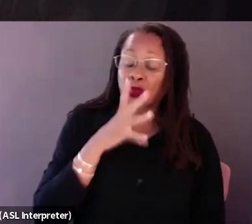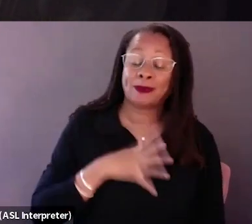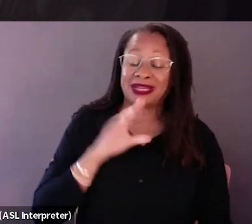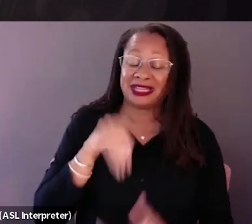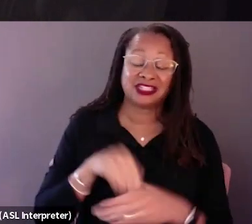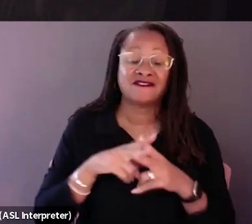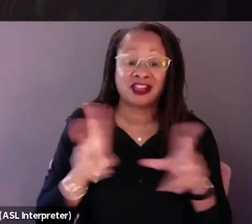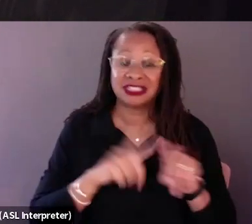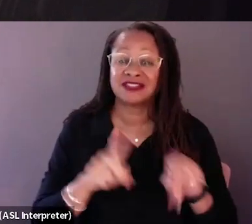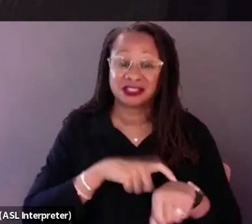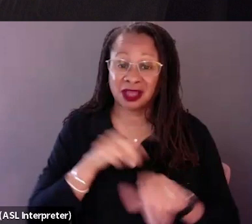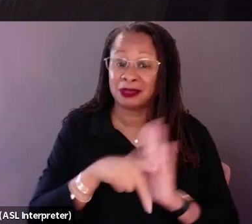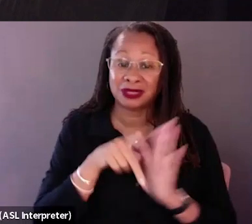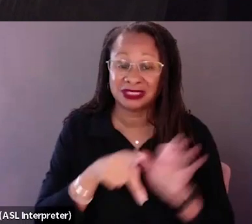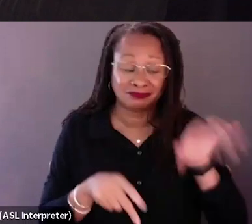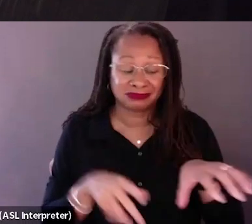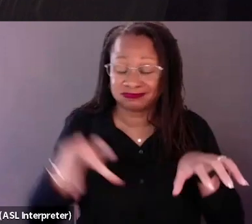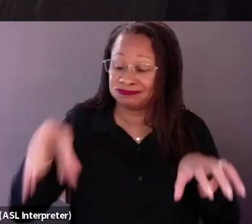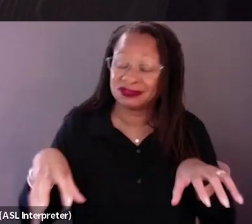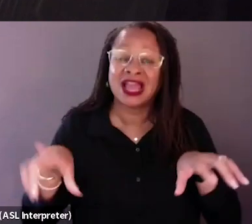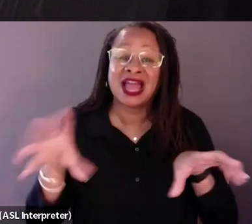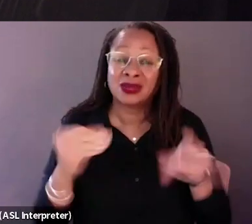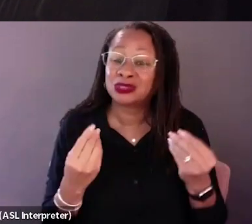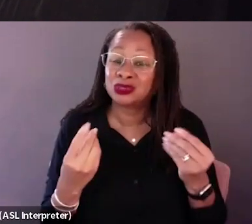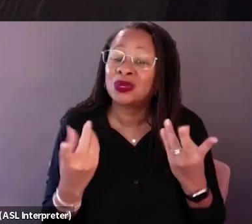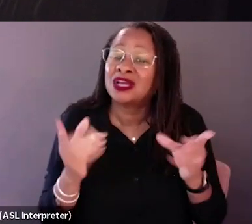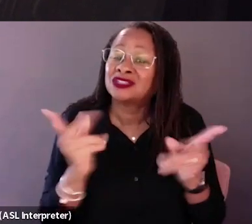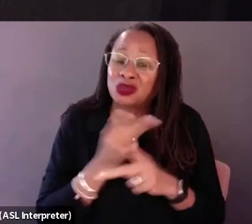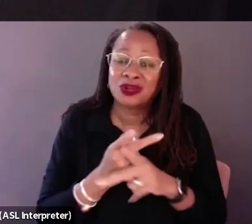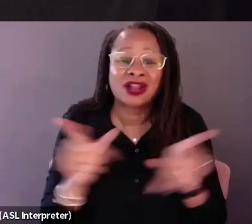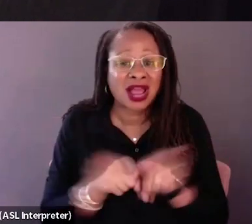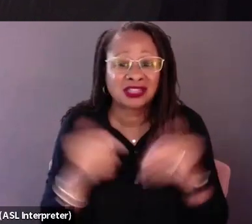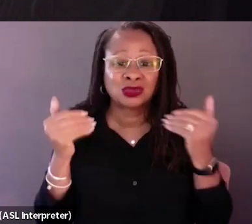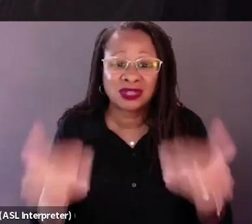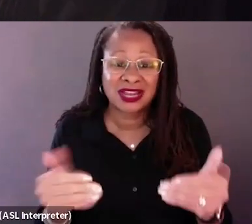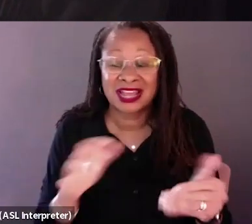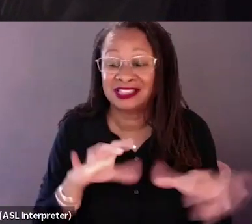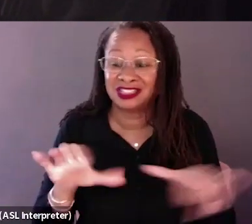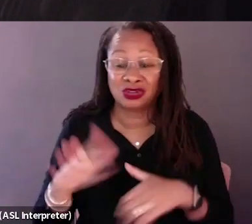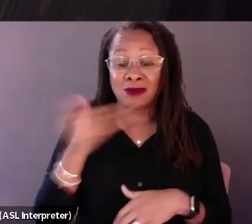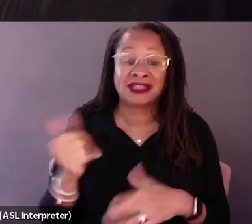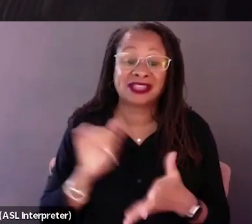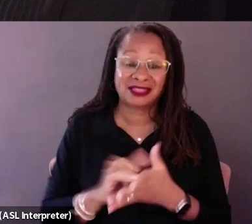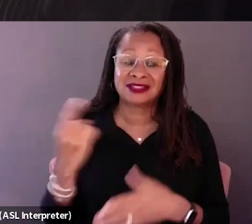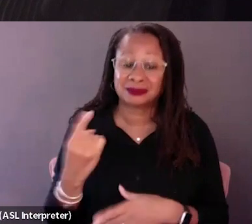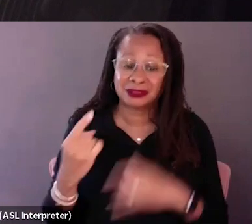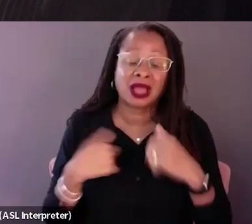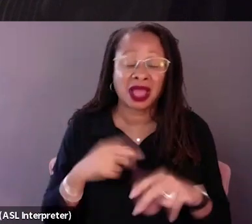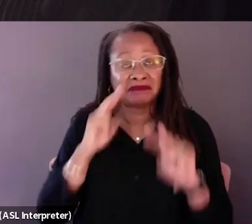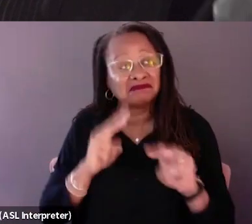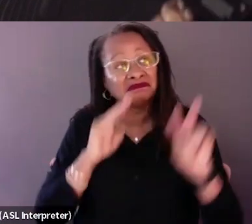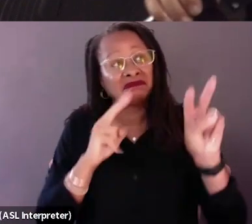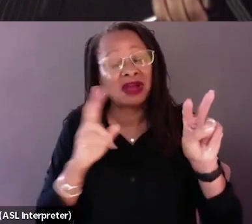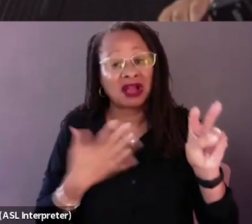different eras. And she was figuring it out as she went, and she did her best. And that is something that like I admired about